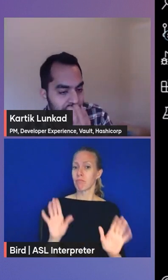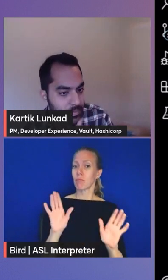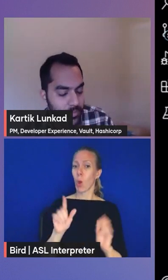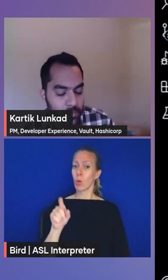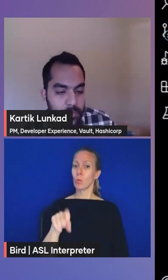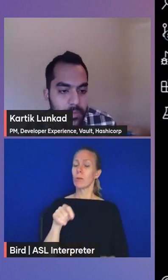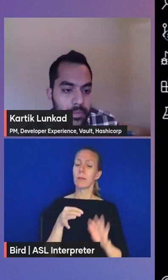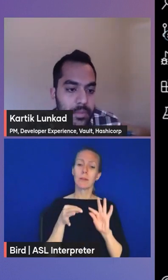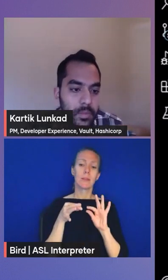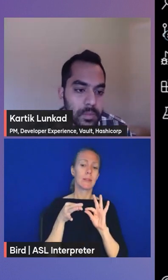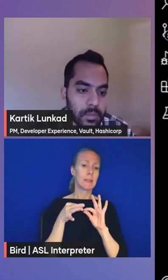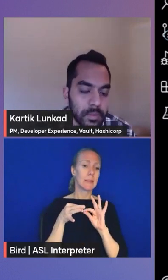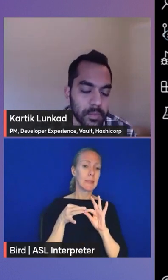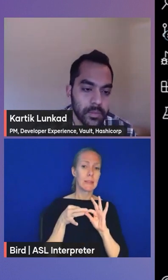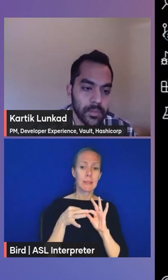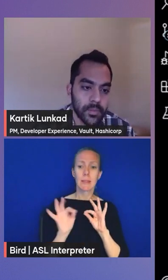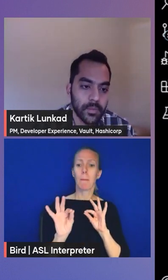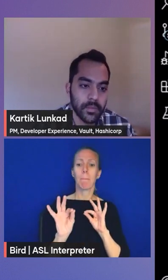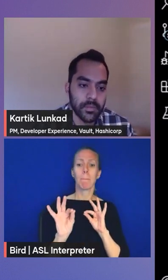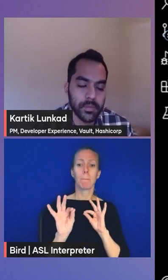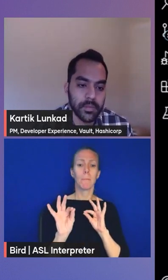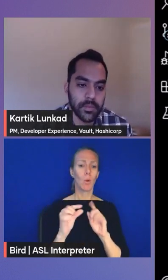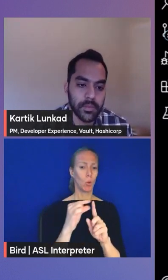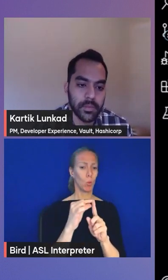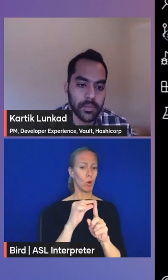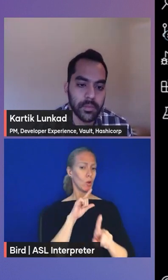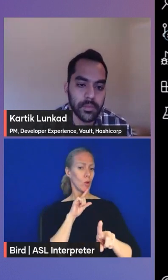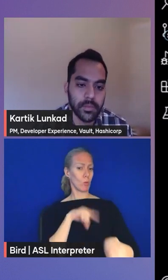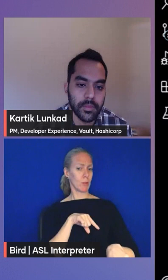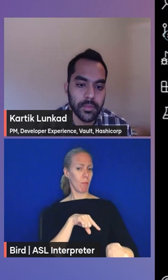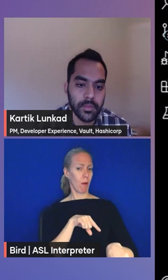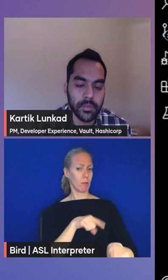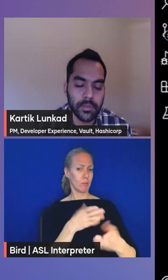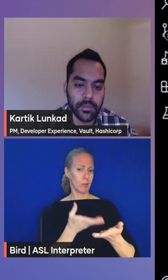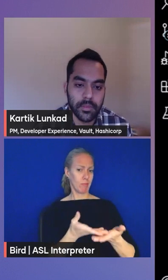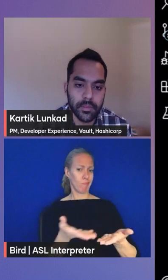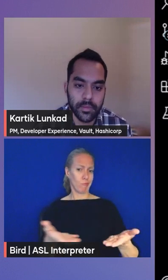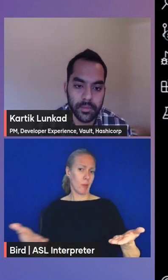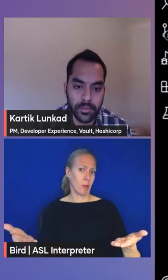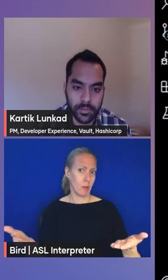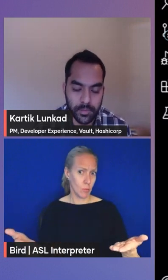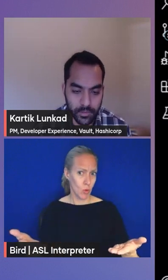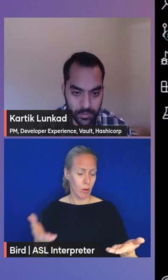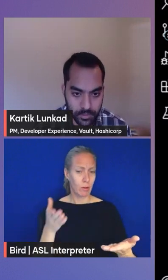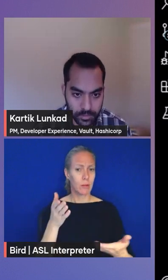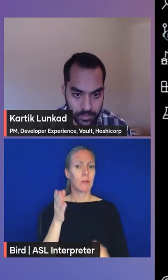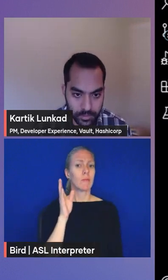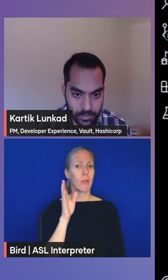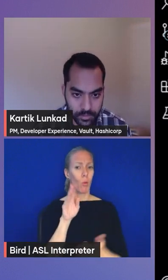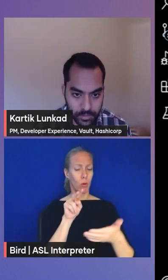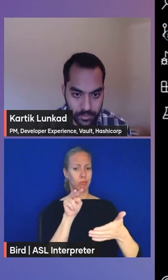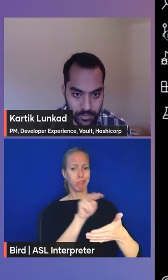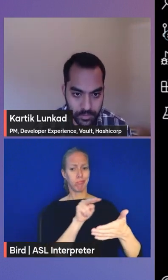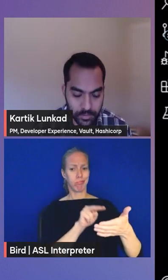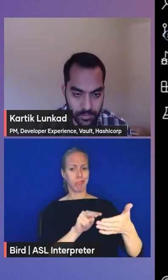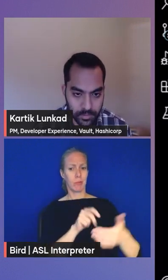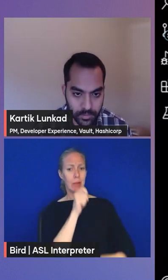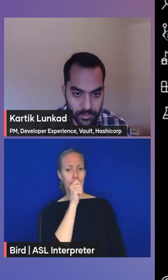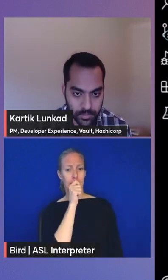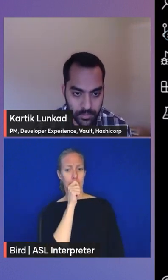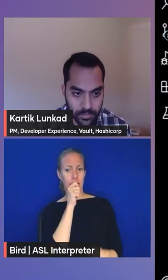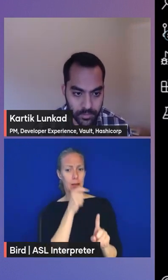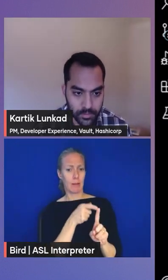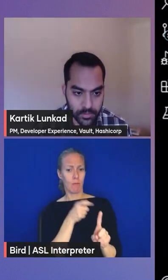simple Vault response object that will read the secret from the name of the